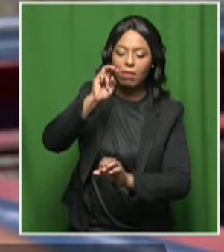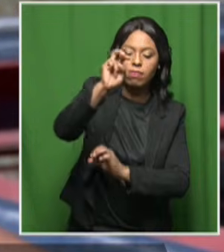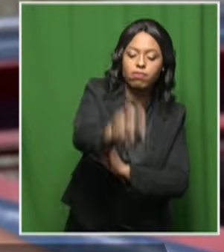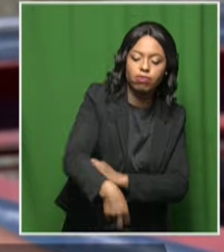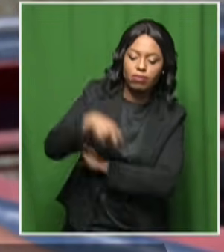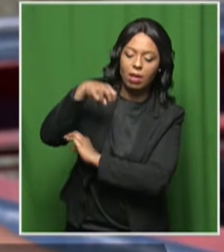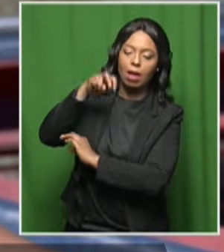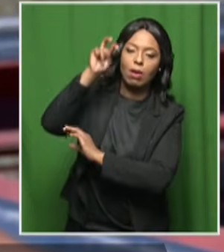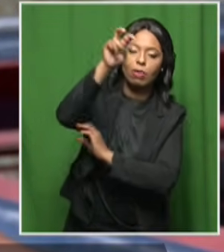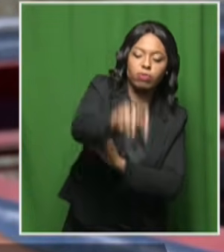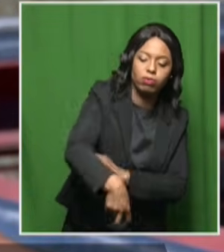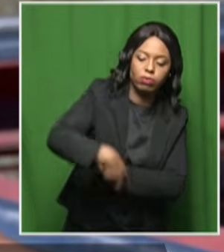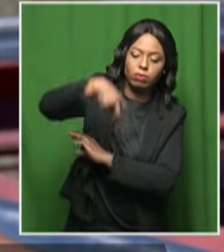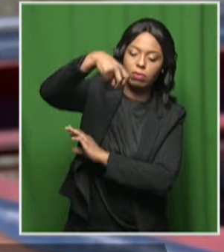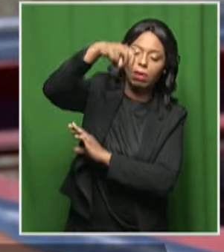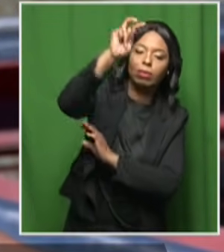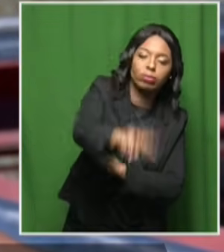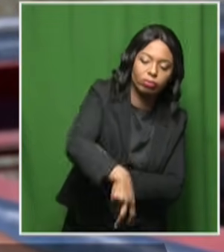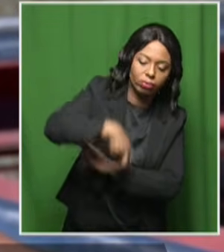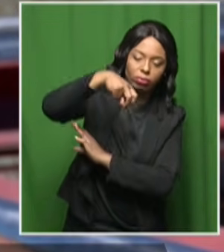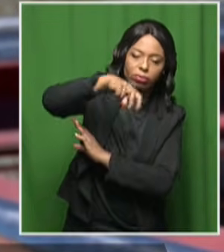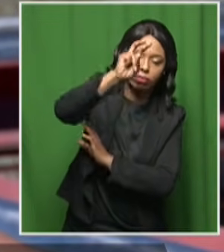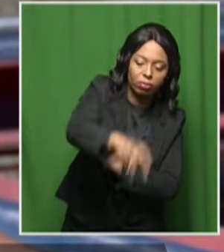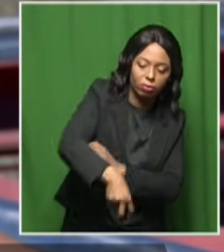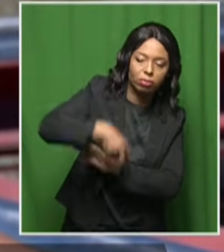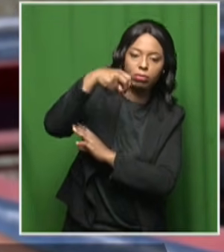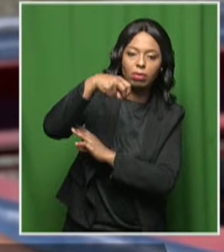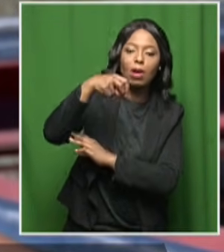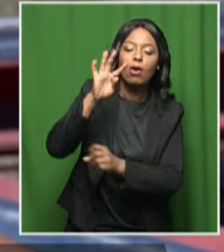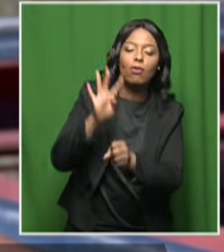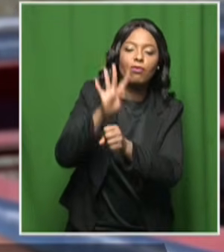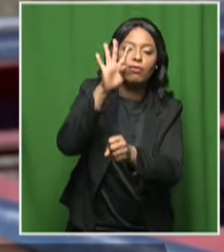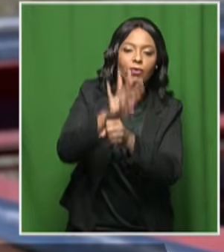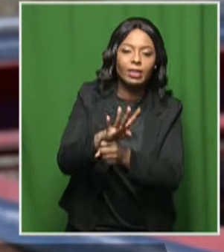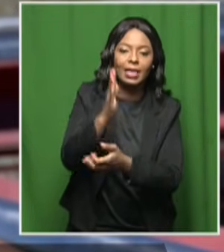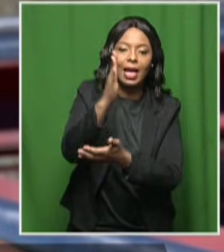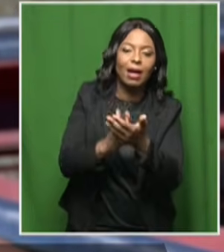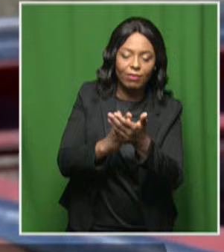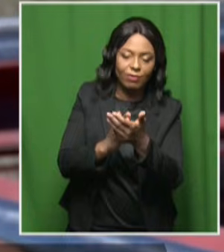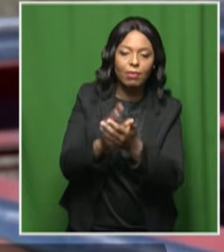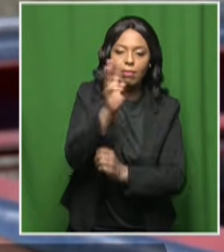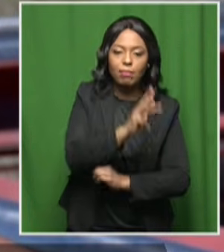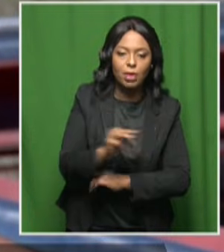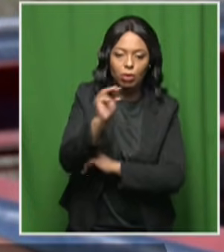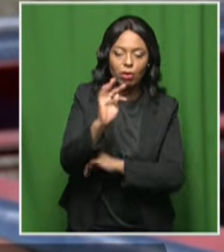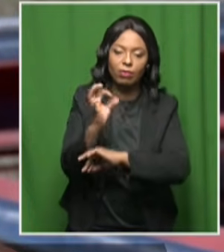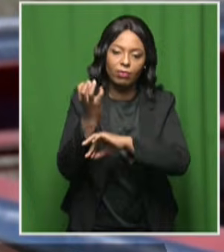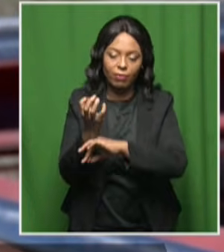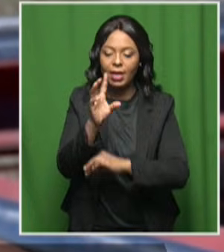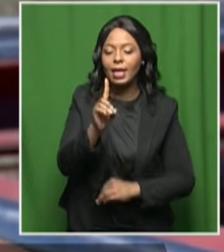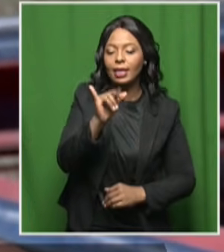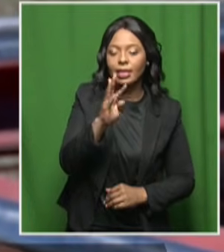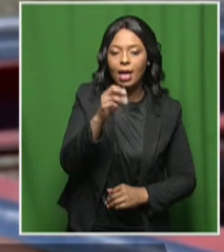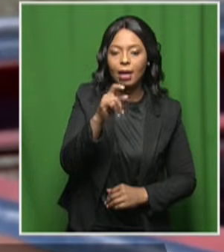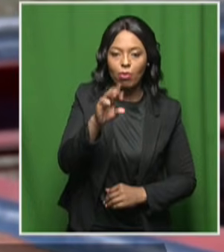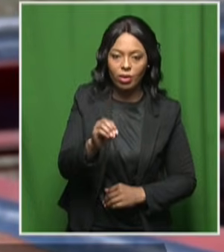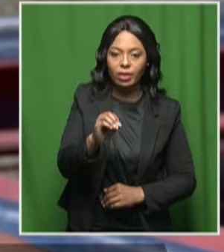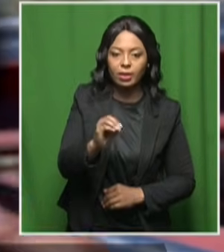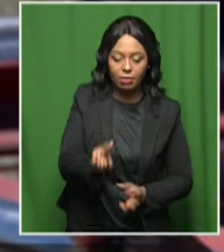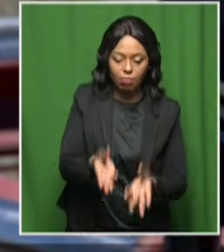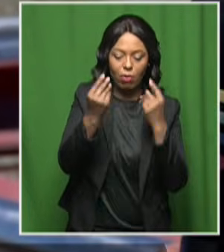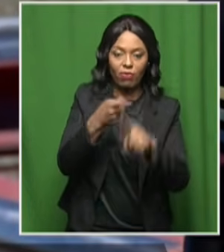of this hole, they took about 14.5 million carats of diamonds. That's a lot. Yes. That's a